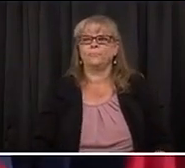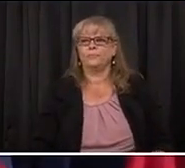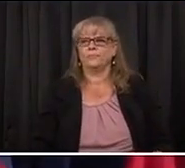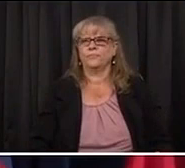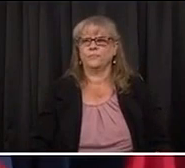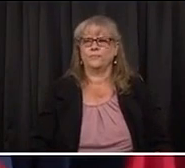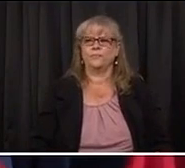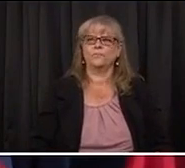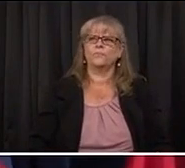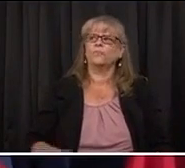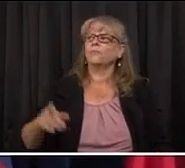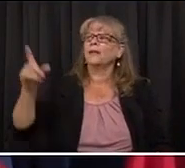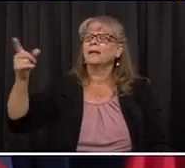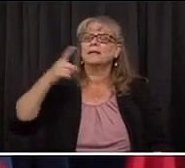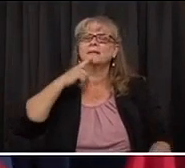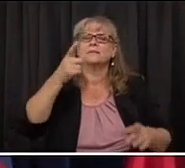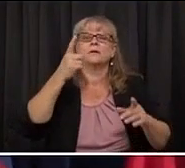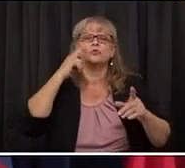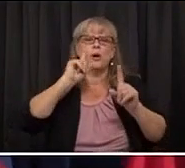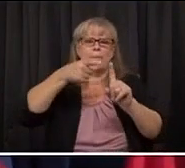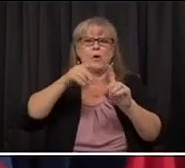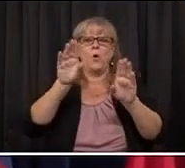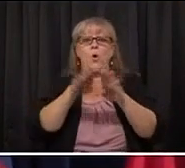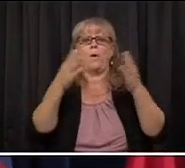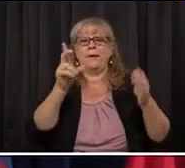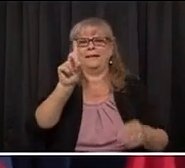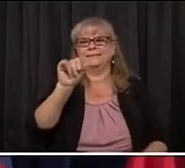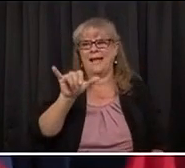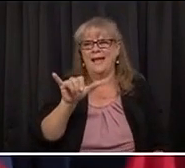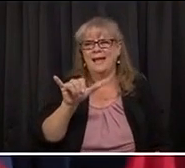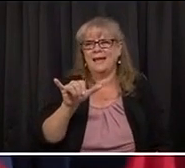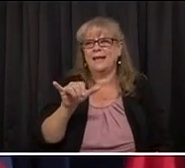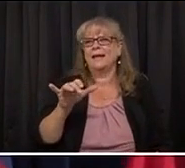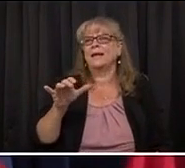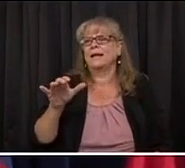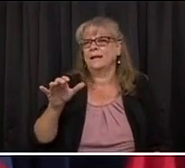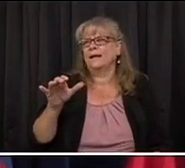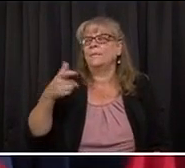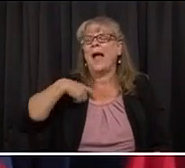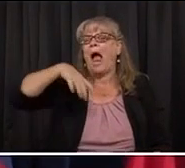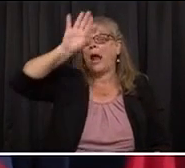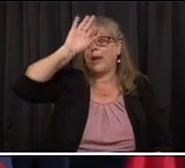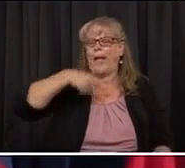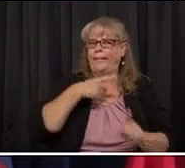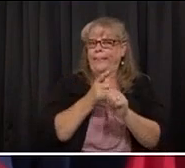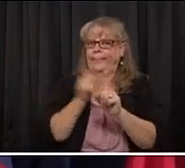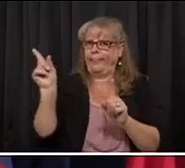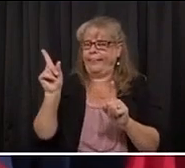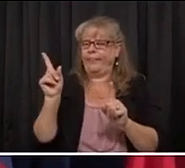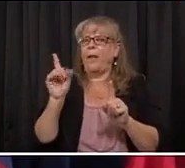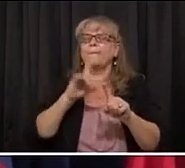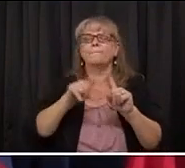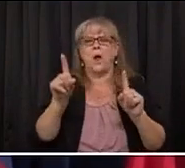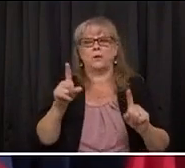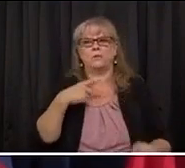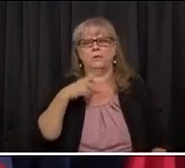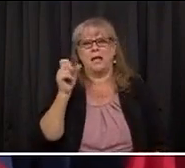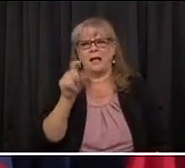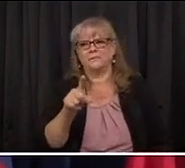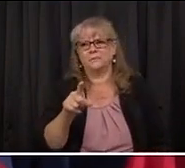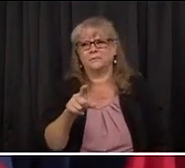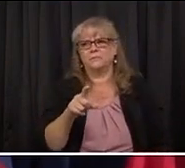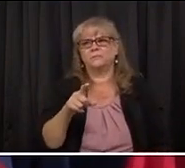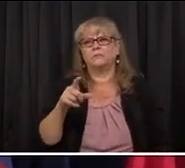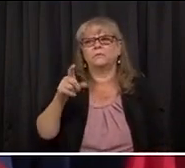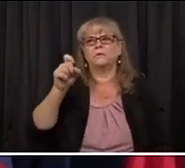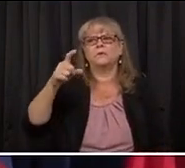Right. I know you don't like it when I go off topic, but I'm sorry. 3/4 of this governor's mansion is surrounded by tents.